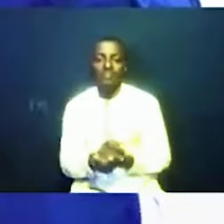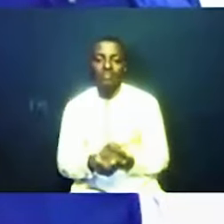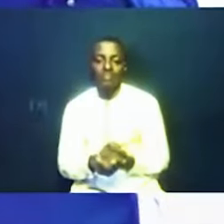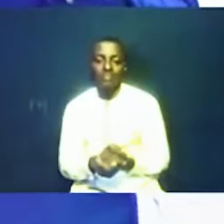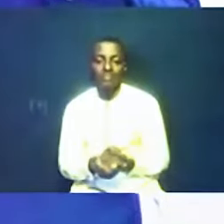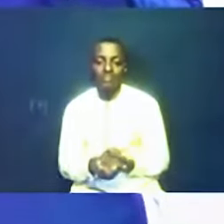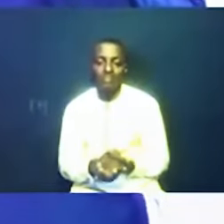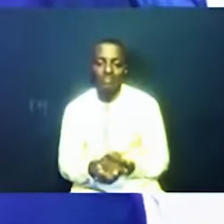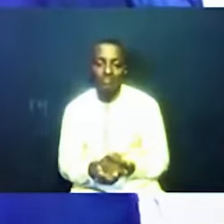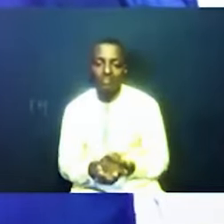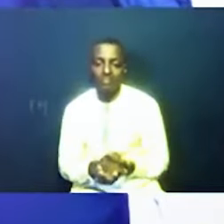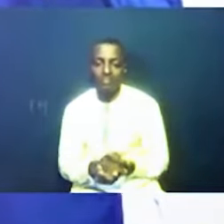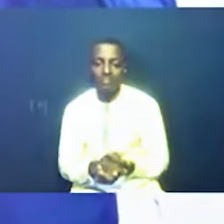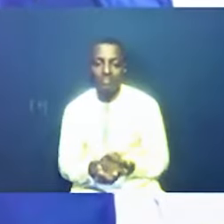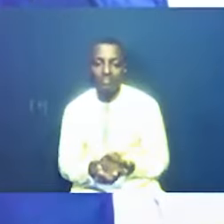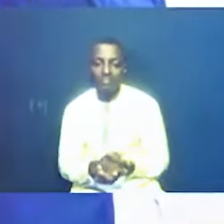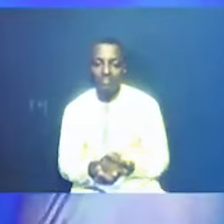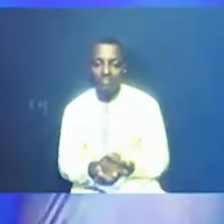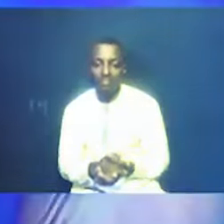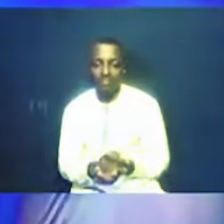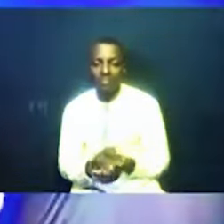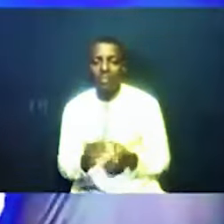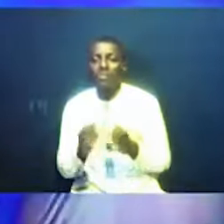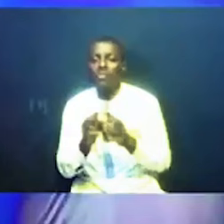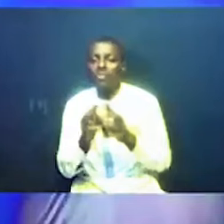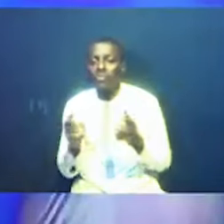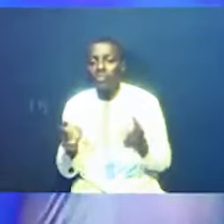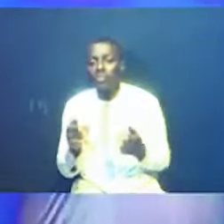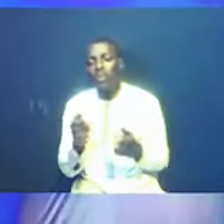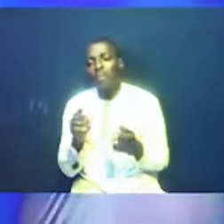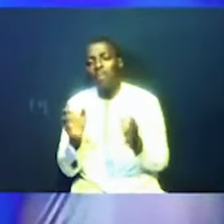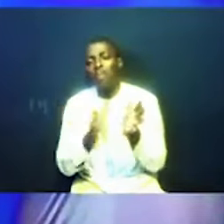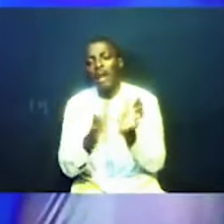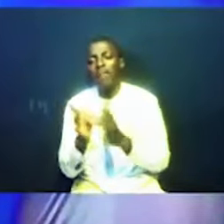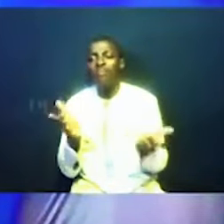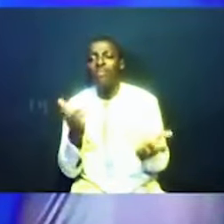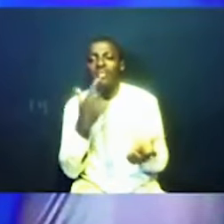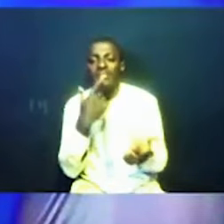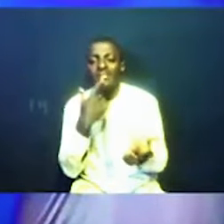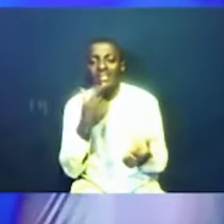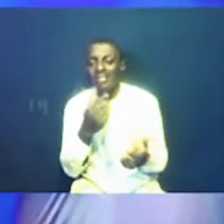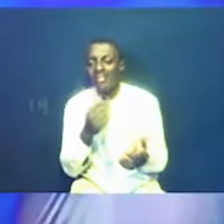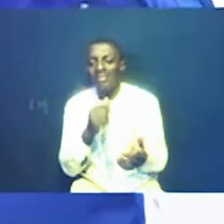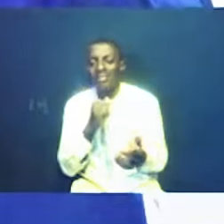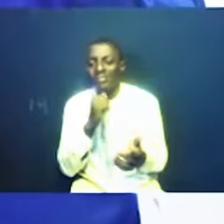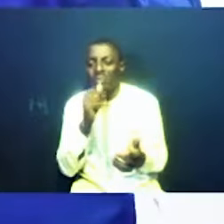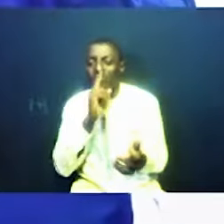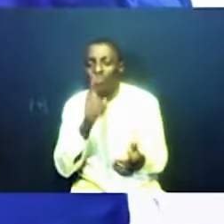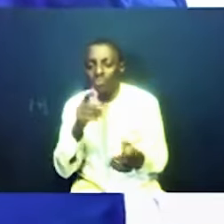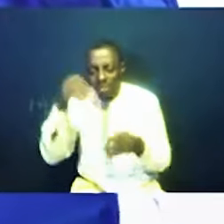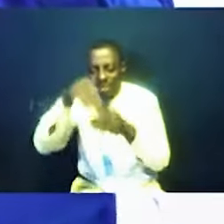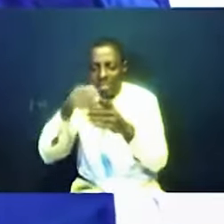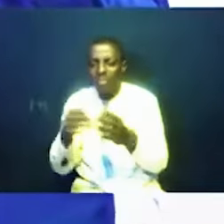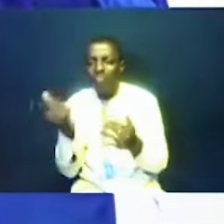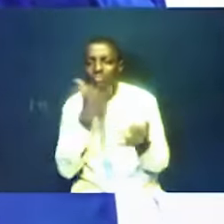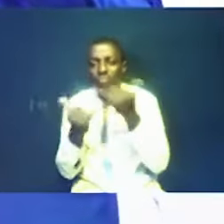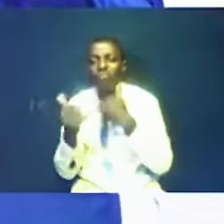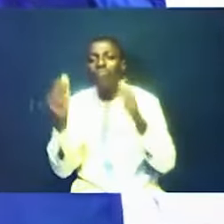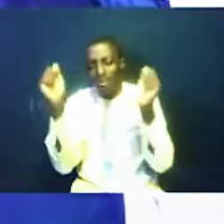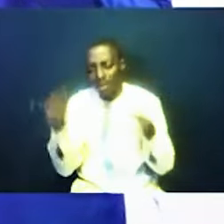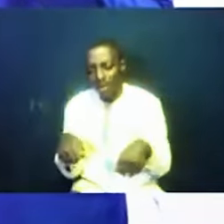come. So you cannot say no one will offend me, and that I